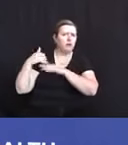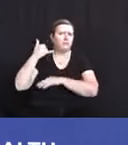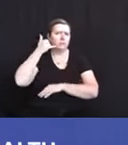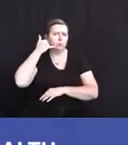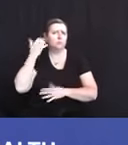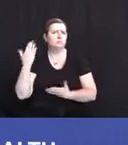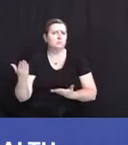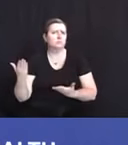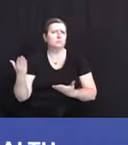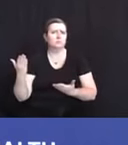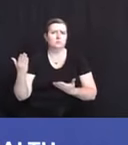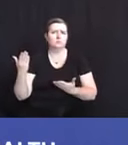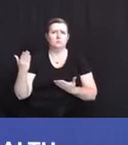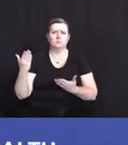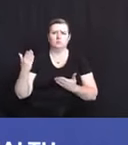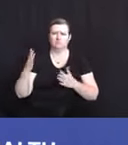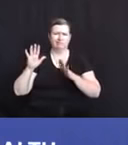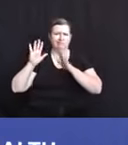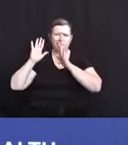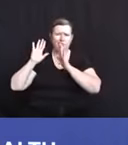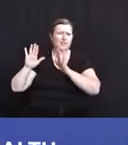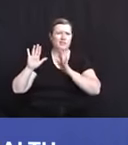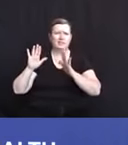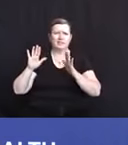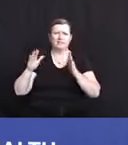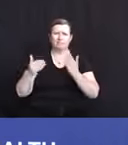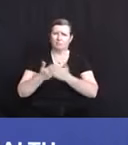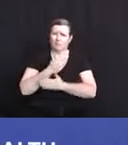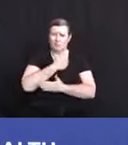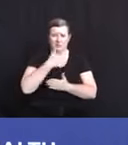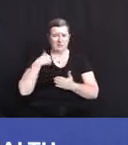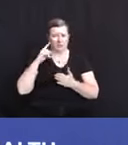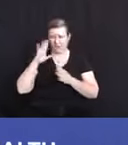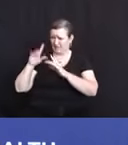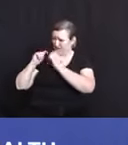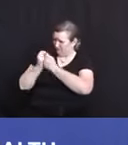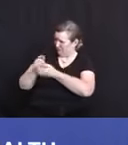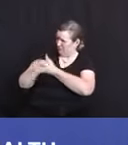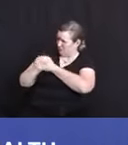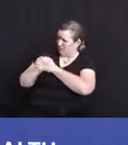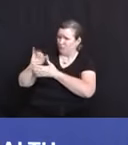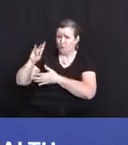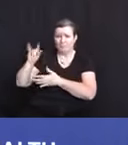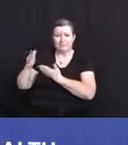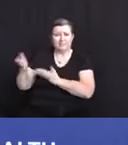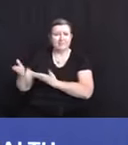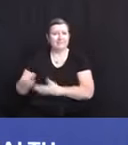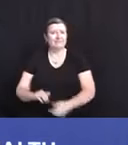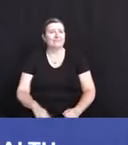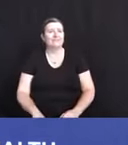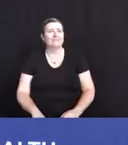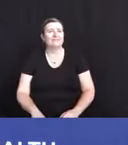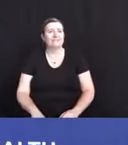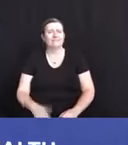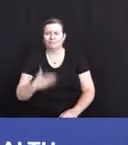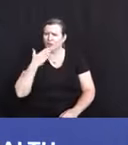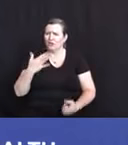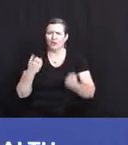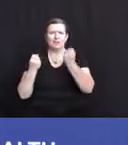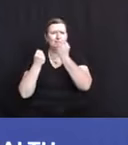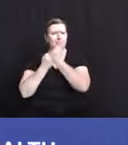I think he's a great addition to the team. So congratulations to you, Judy. He'll be a great wingman as we go